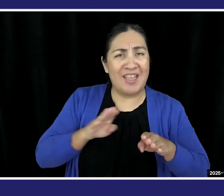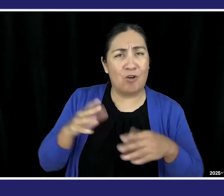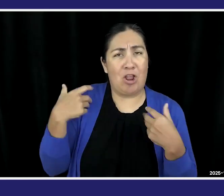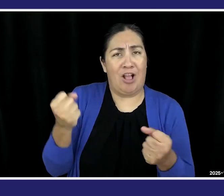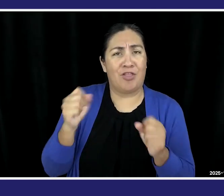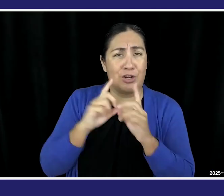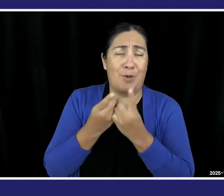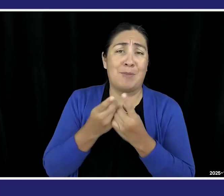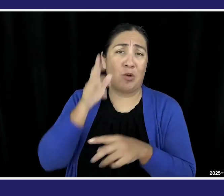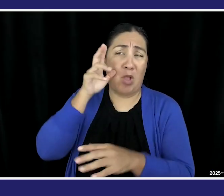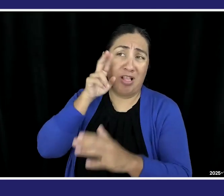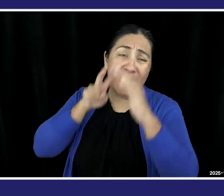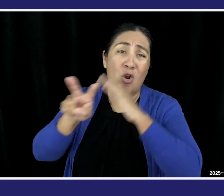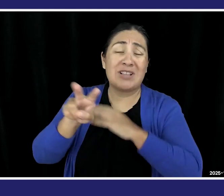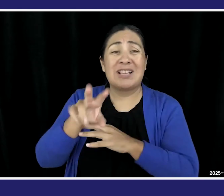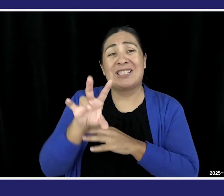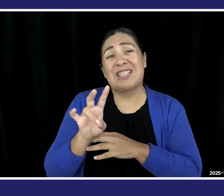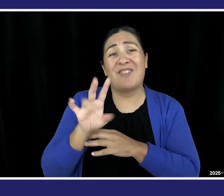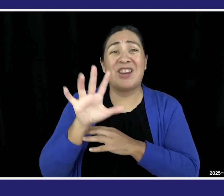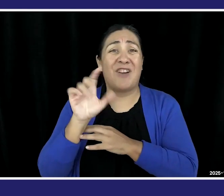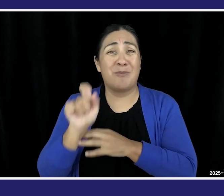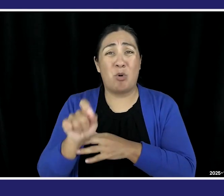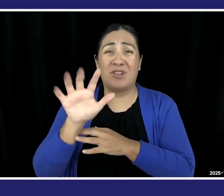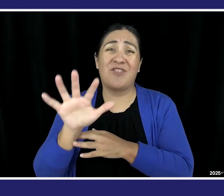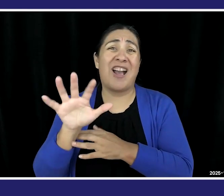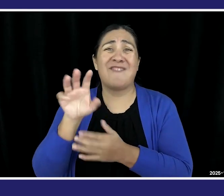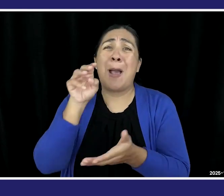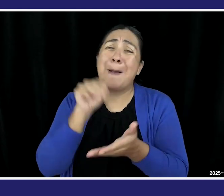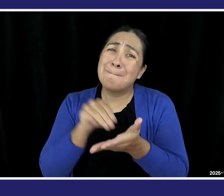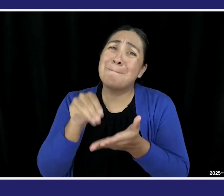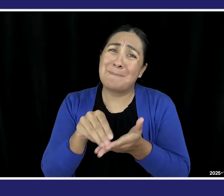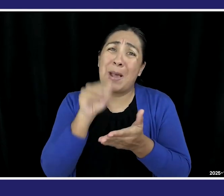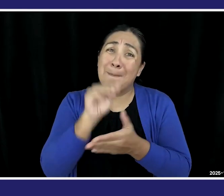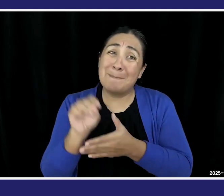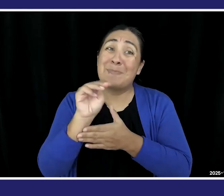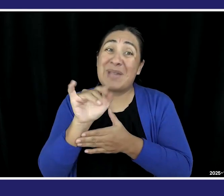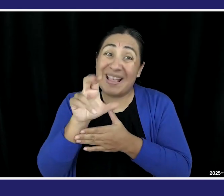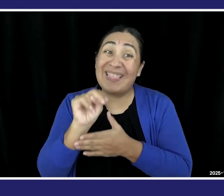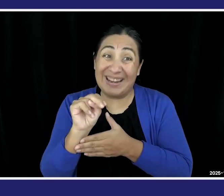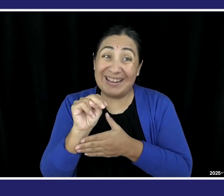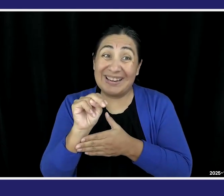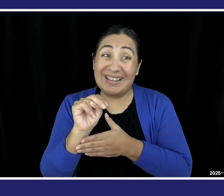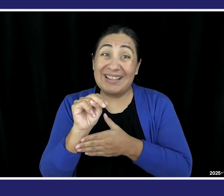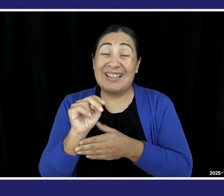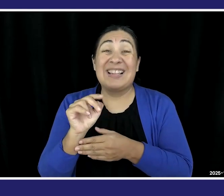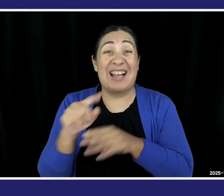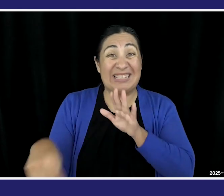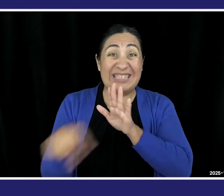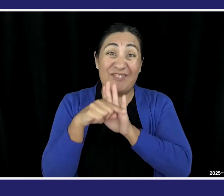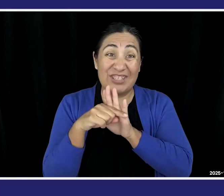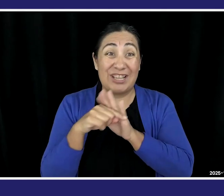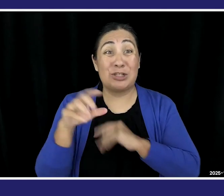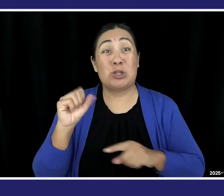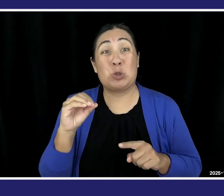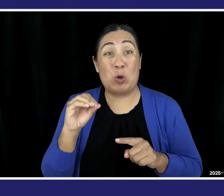forecasting a $75.5 million deficit in the behavioral health services and supports category for starting fiscal